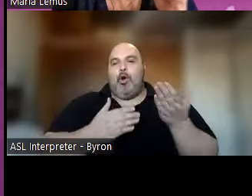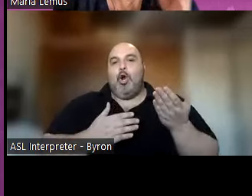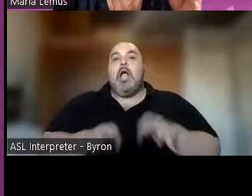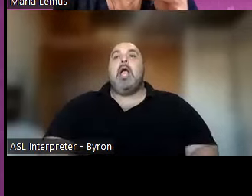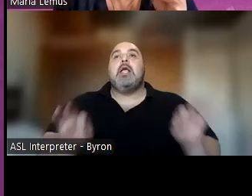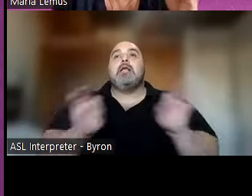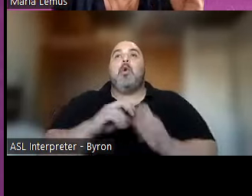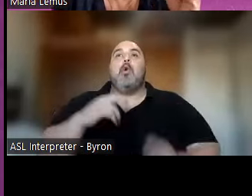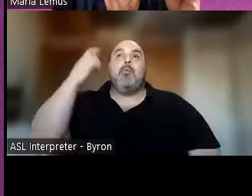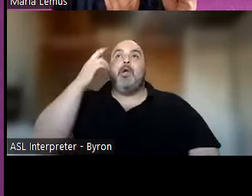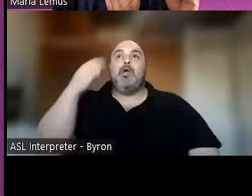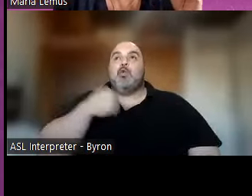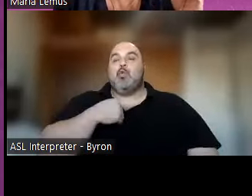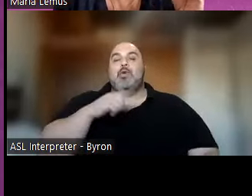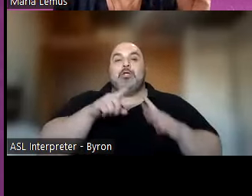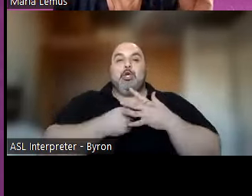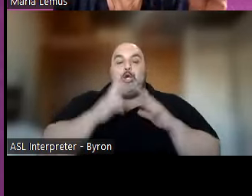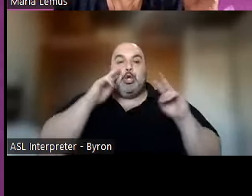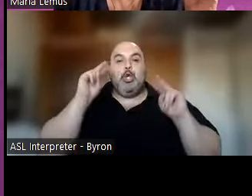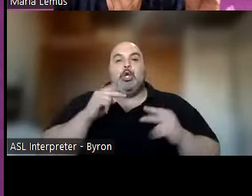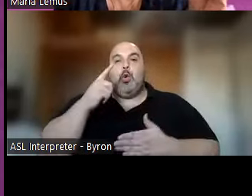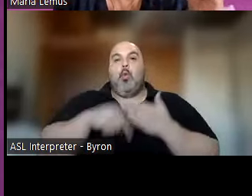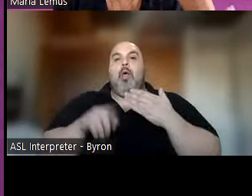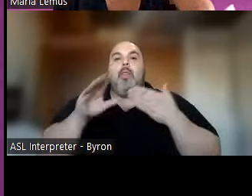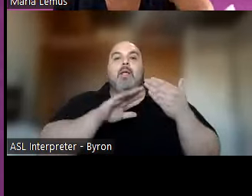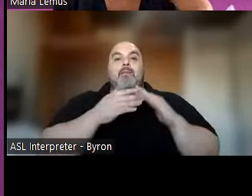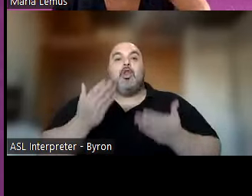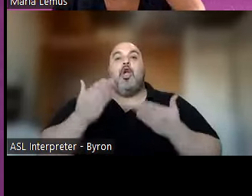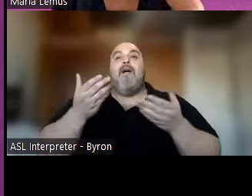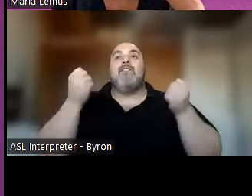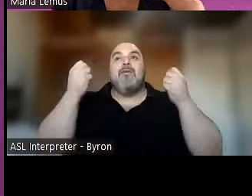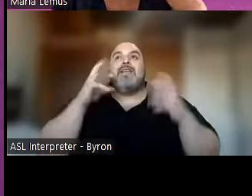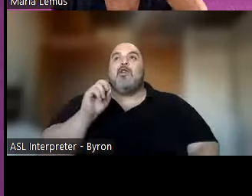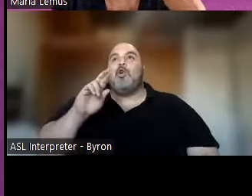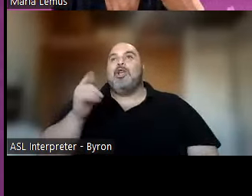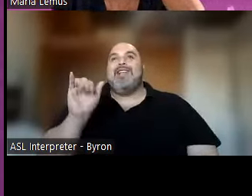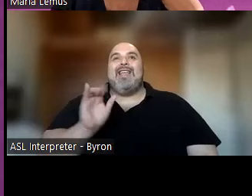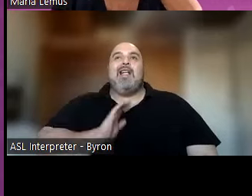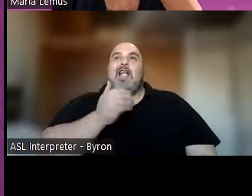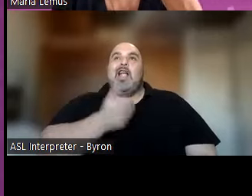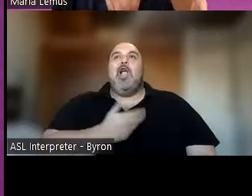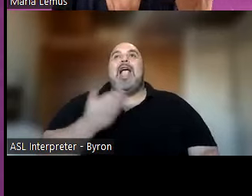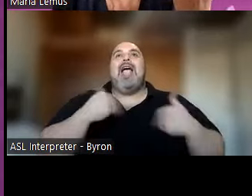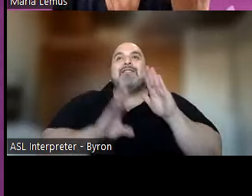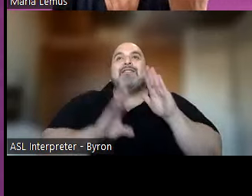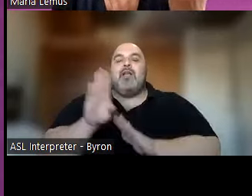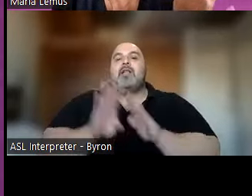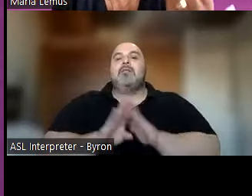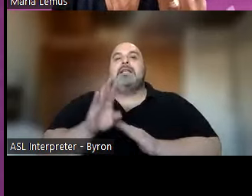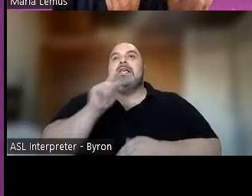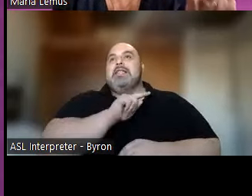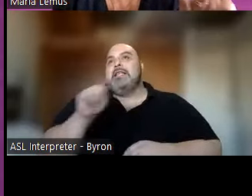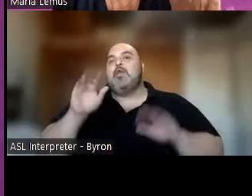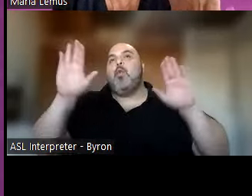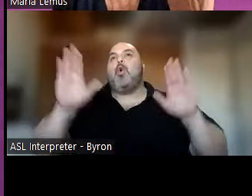important because as we start to look at what does the community offer, many organizations like ours have developed these